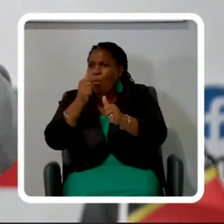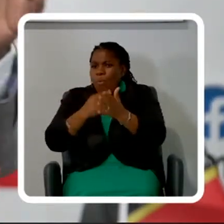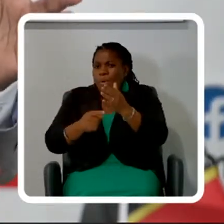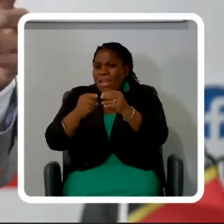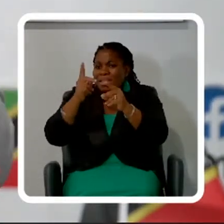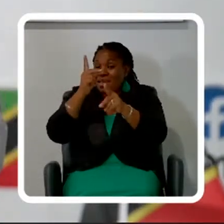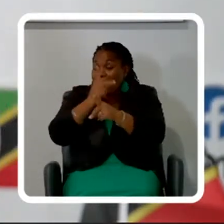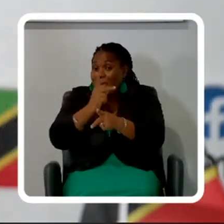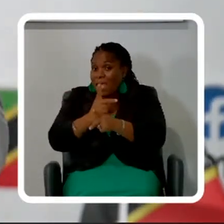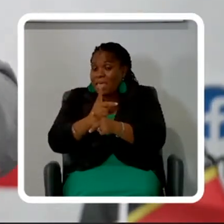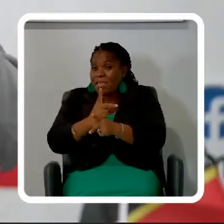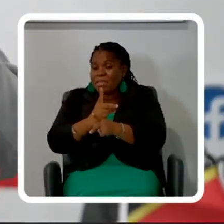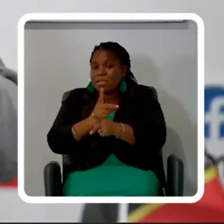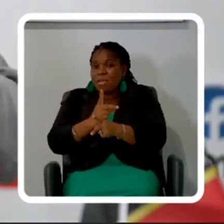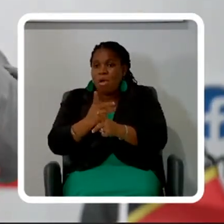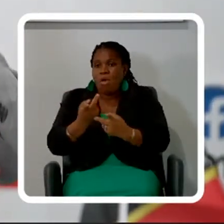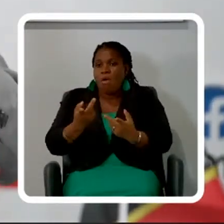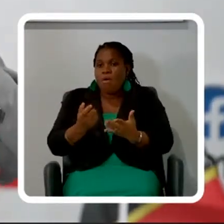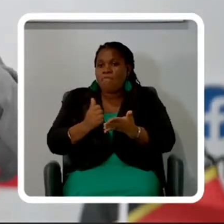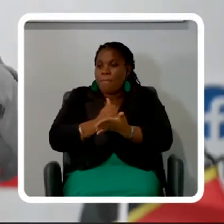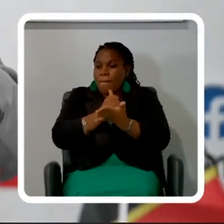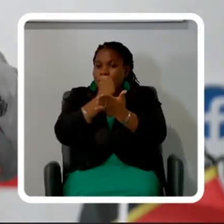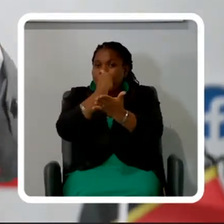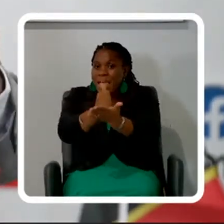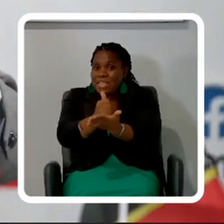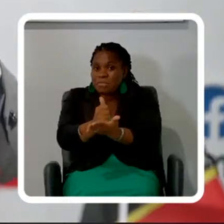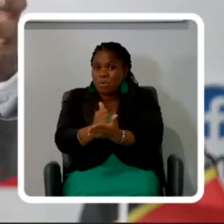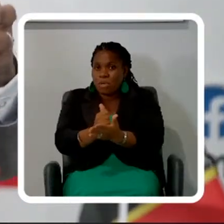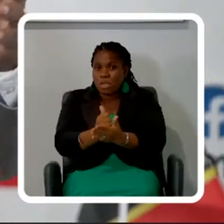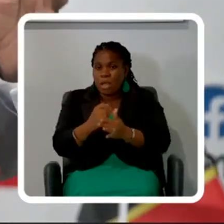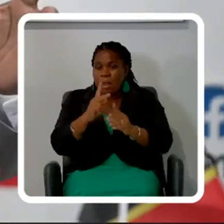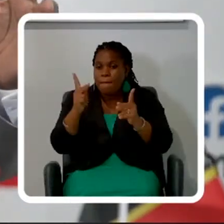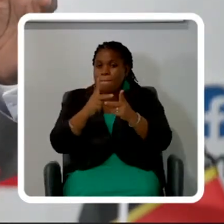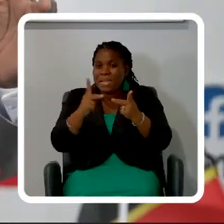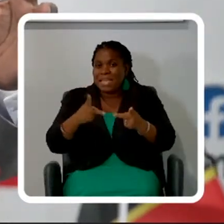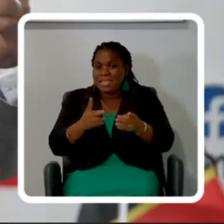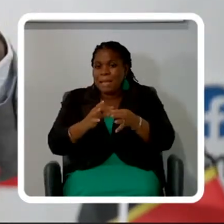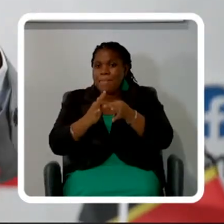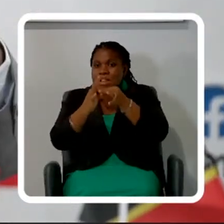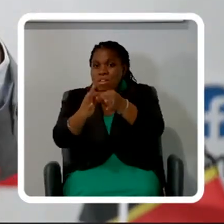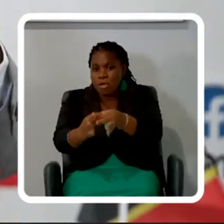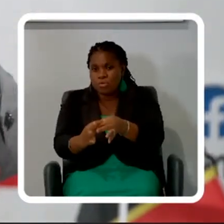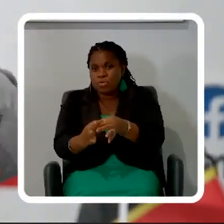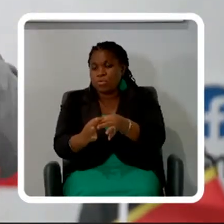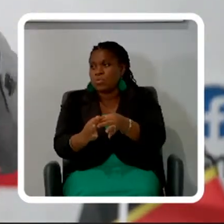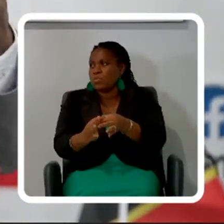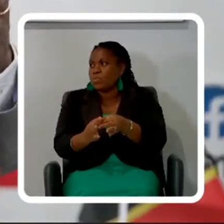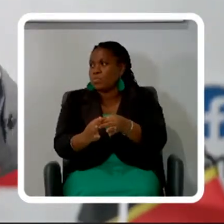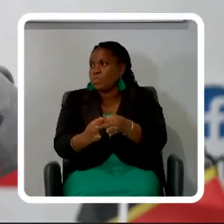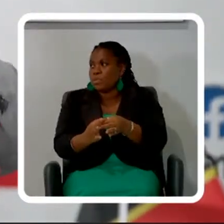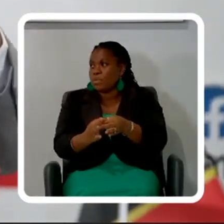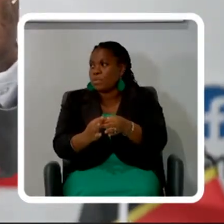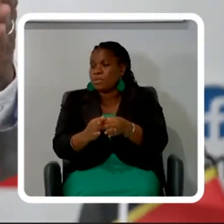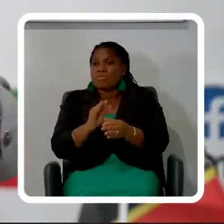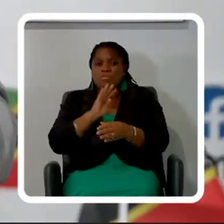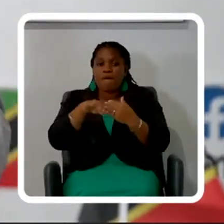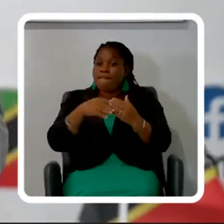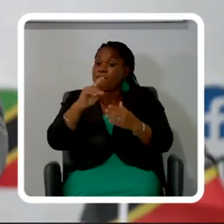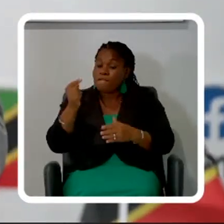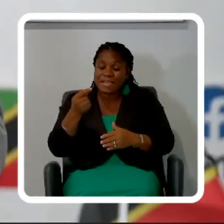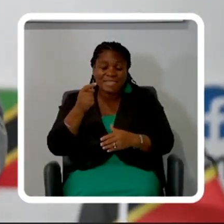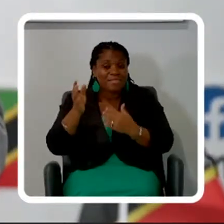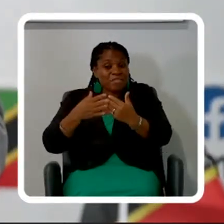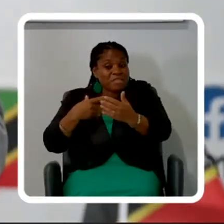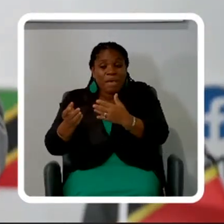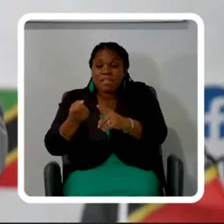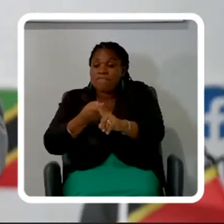this citizenship or that citizenship, that's a personal decision for them to make, responding to all of the regulations and rules